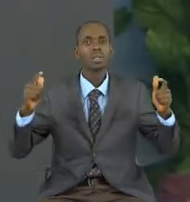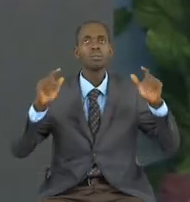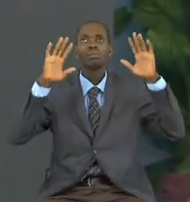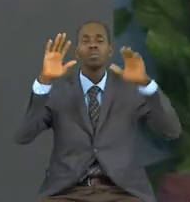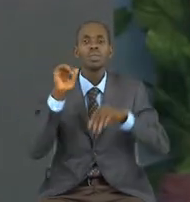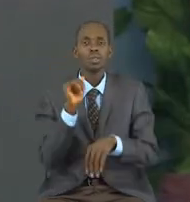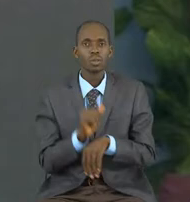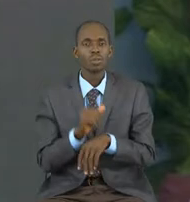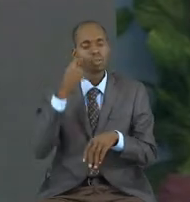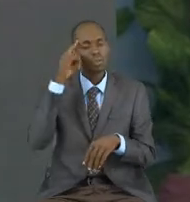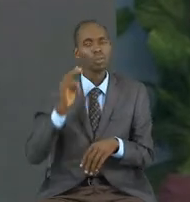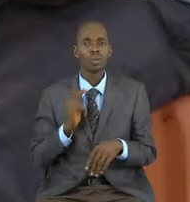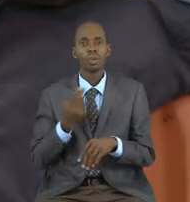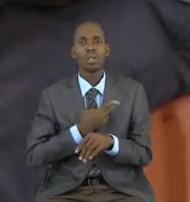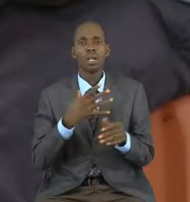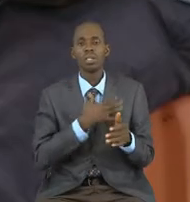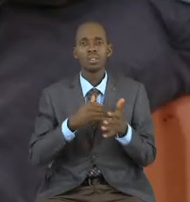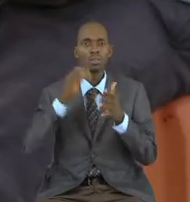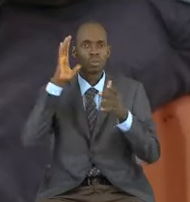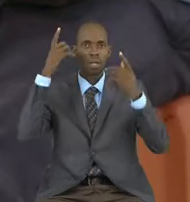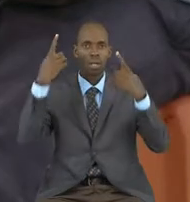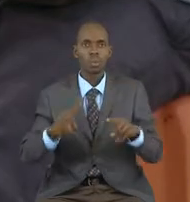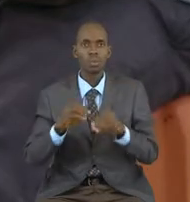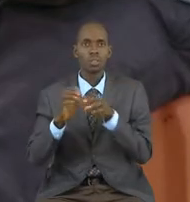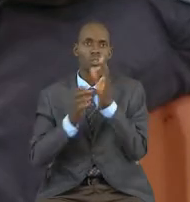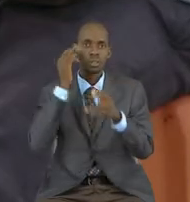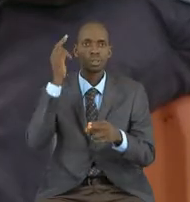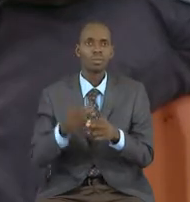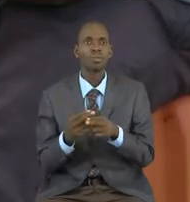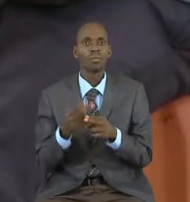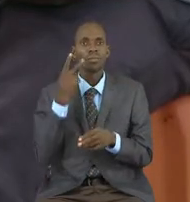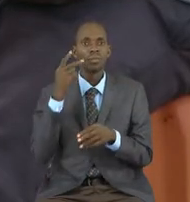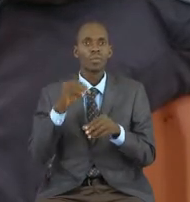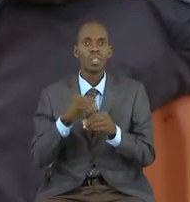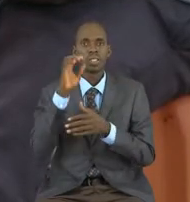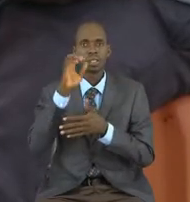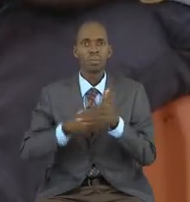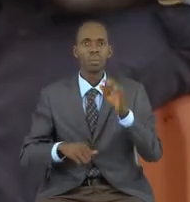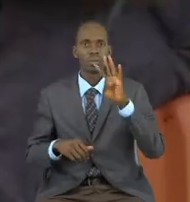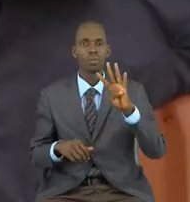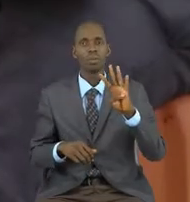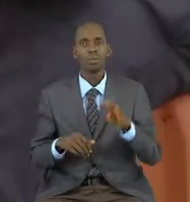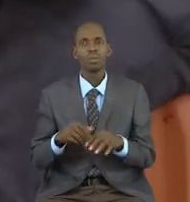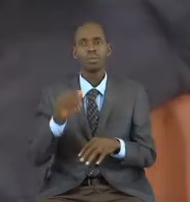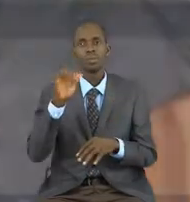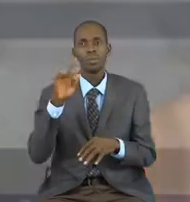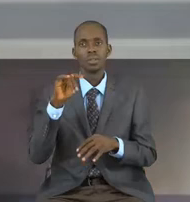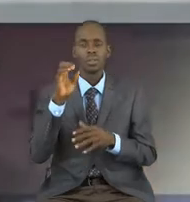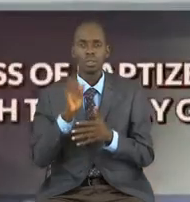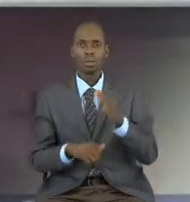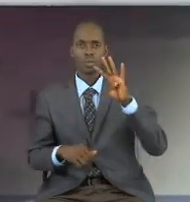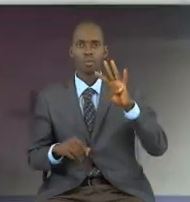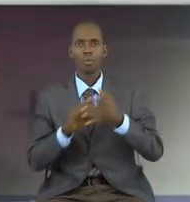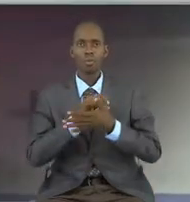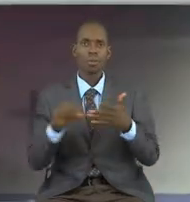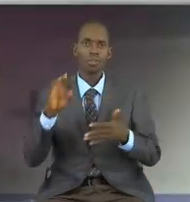will happen in Jesus' name. Look at chapter 4. We're looking at verse 4. In chapter 4, verse